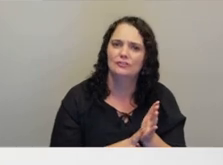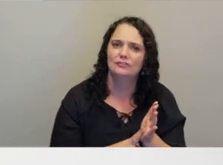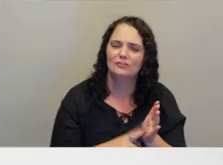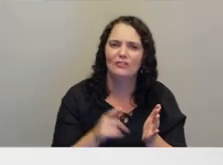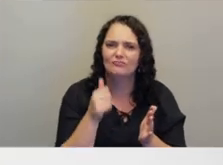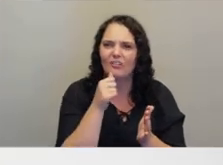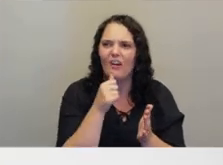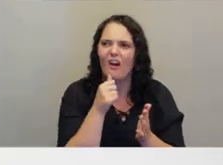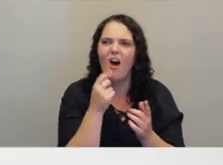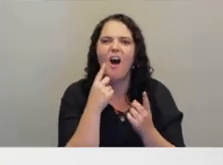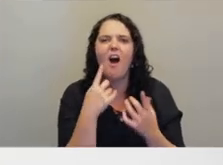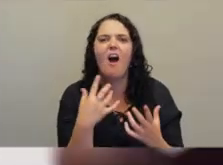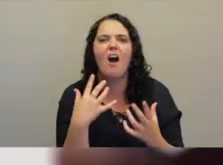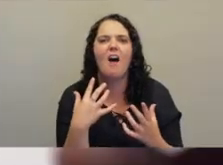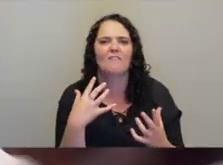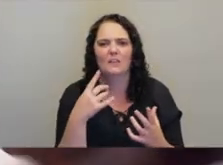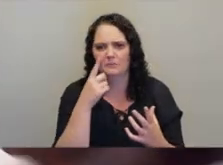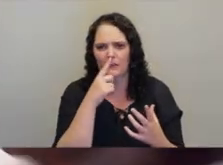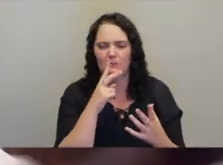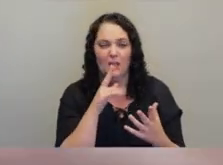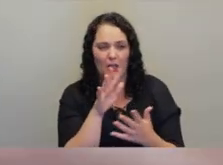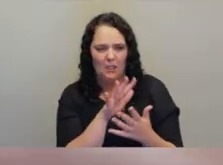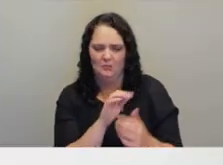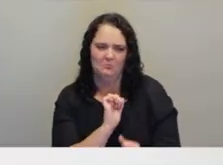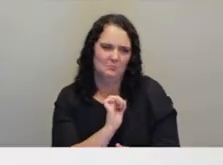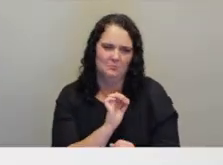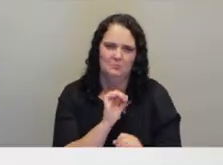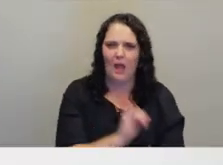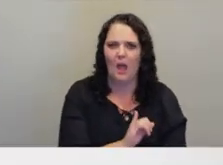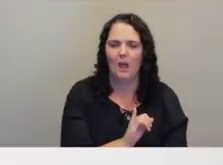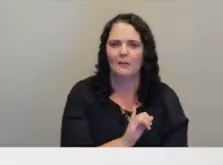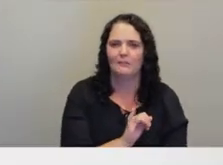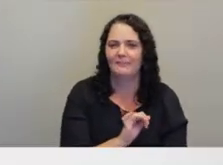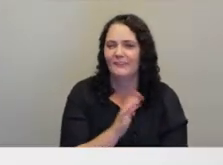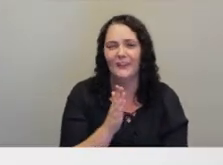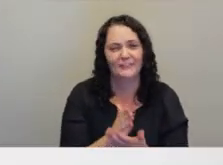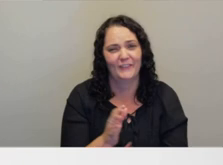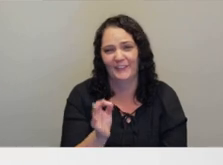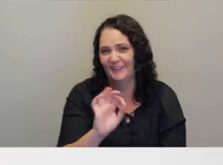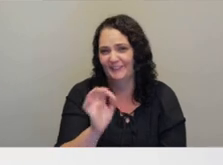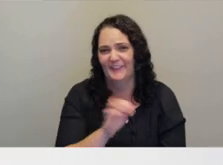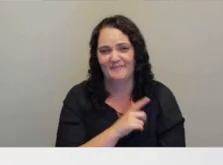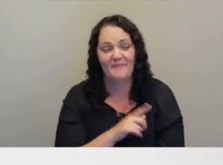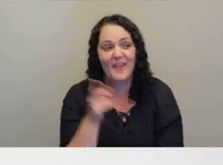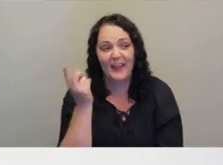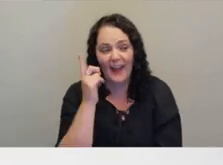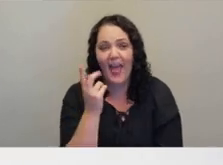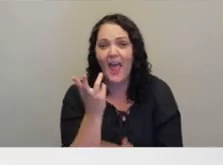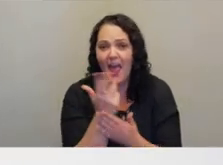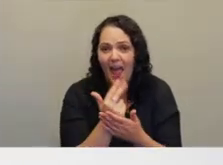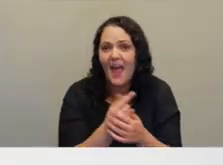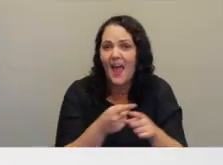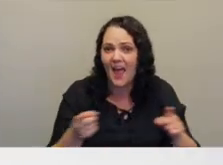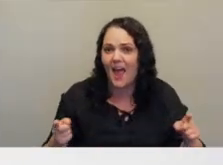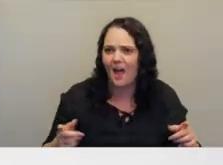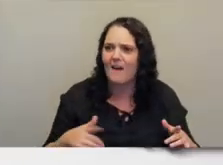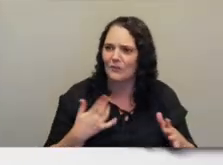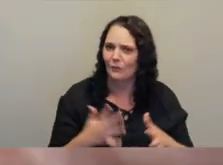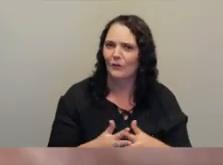one of the keys for today is we know that that's not true, that intuition, exaggeration, distortion are all tremendous